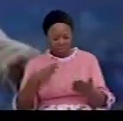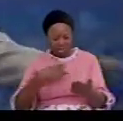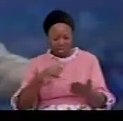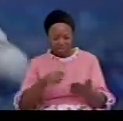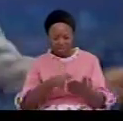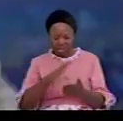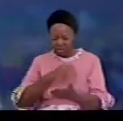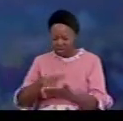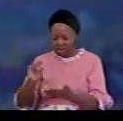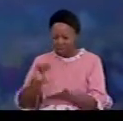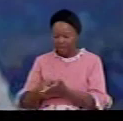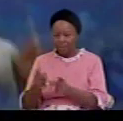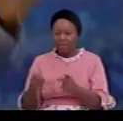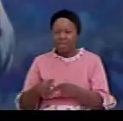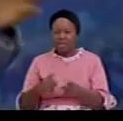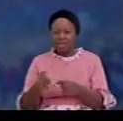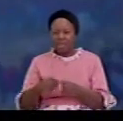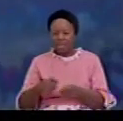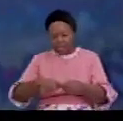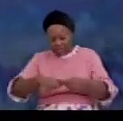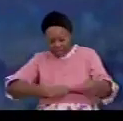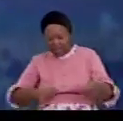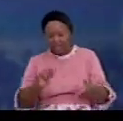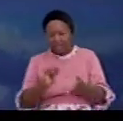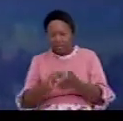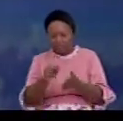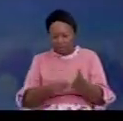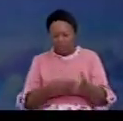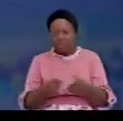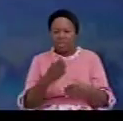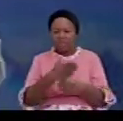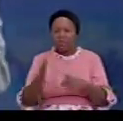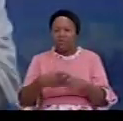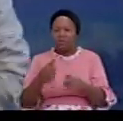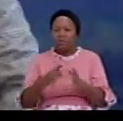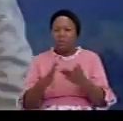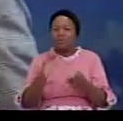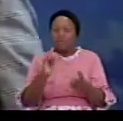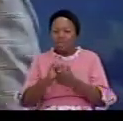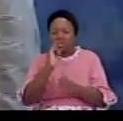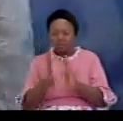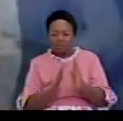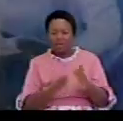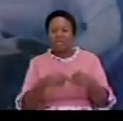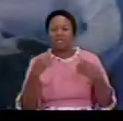love. And I tear those pages away from the Bible. That's presumptuous sin.